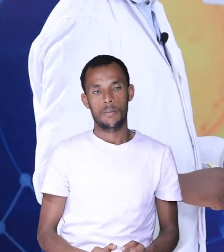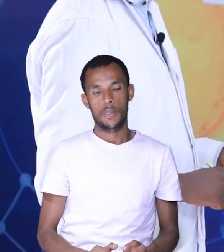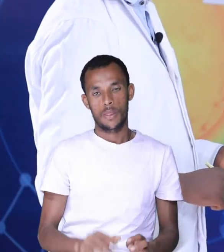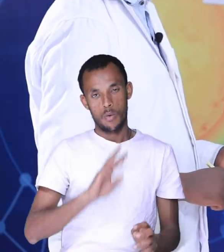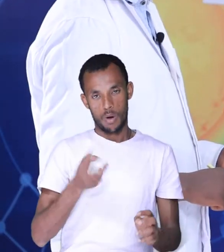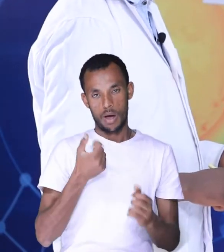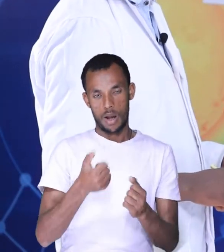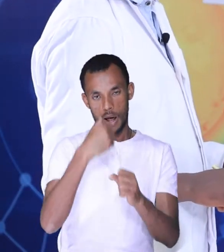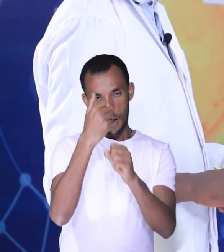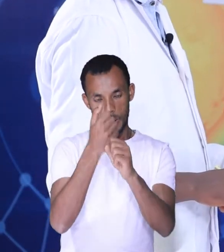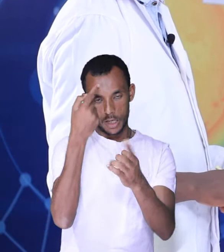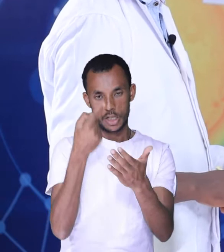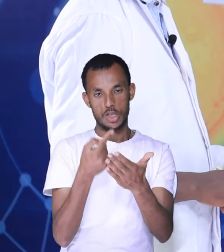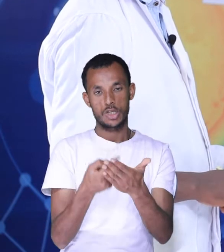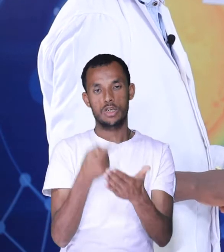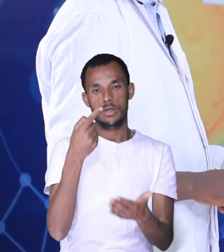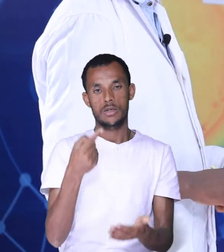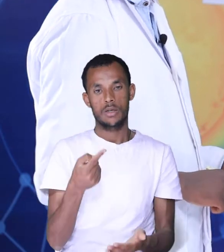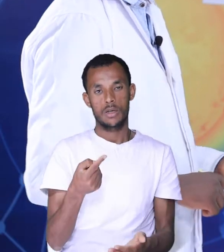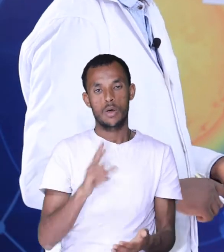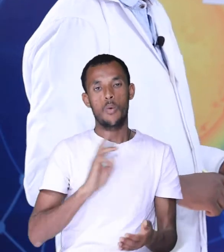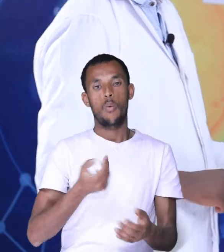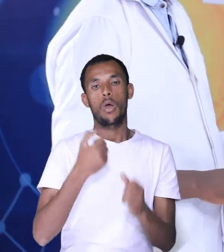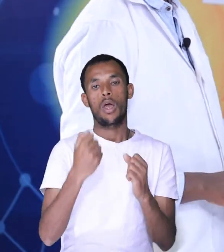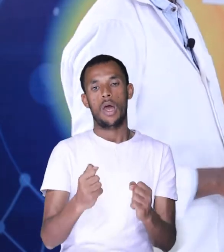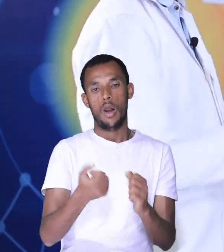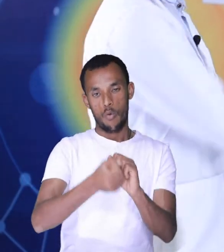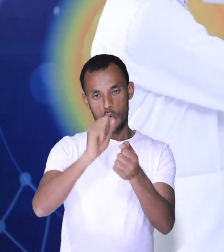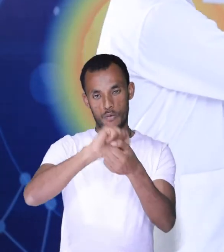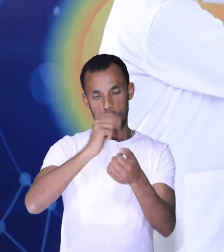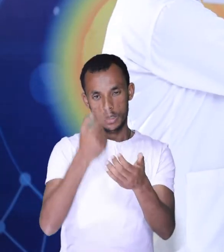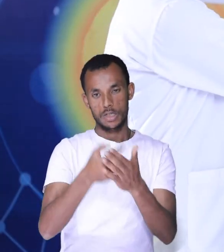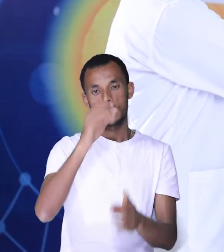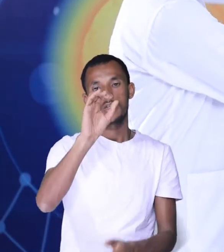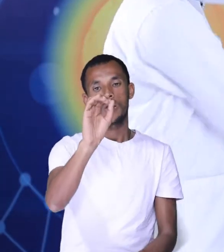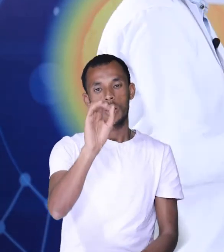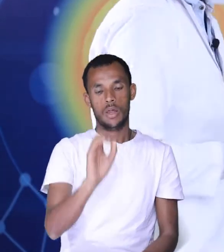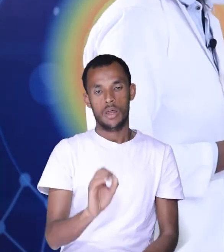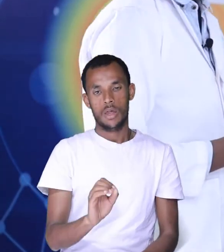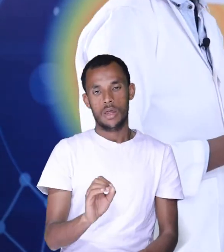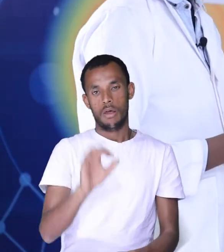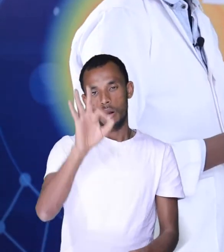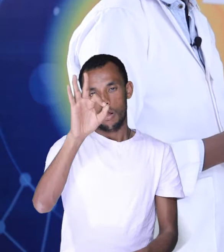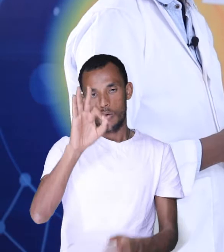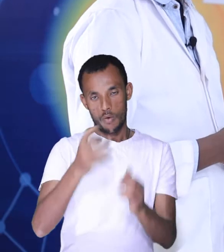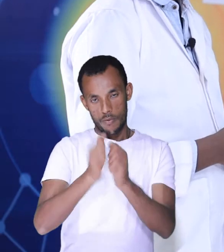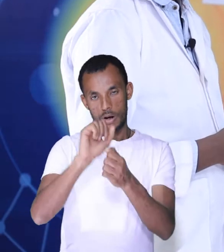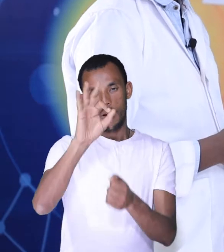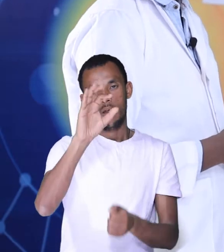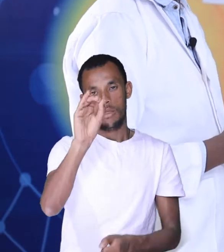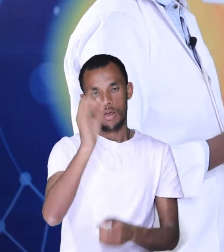So we can apply this like, we can convert this degree, convert 90 degree